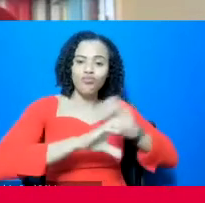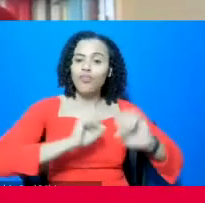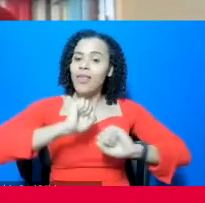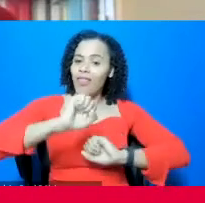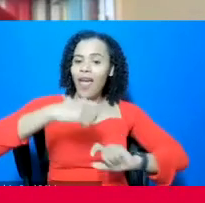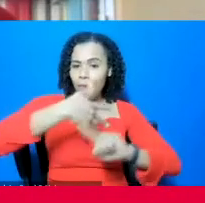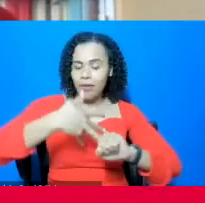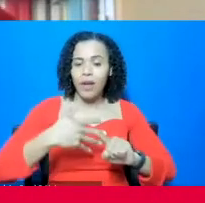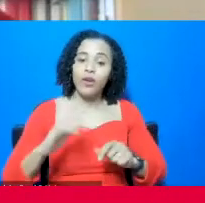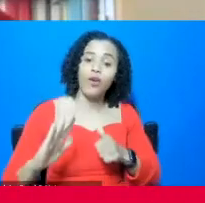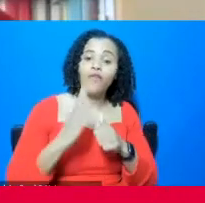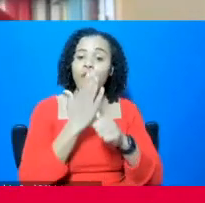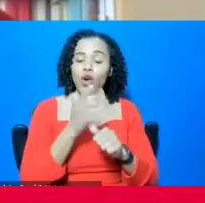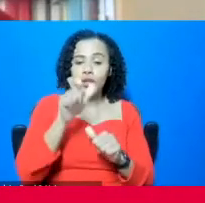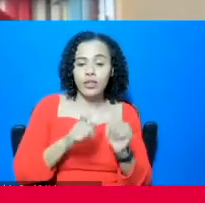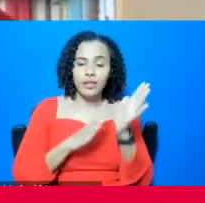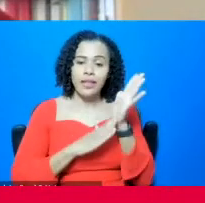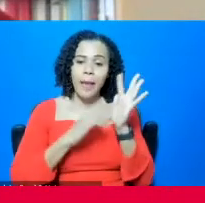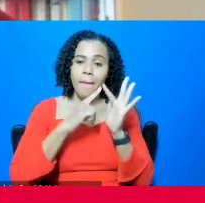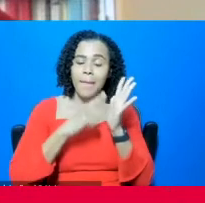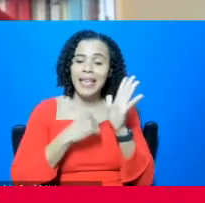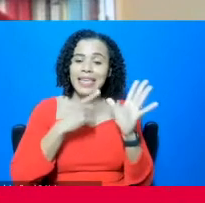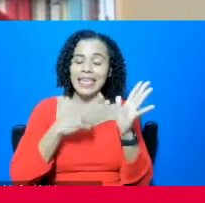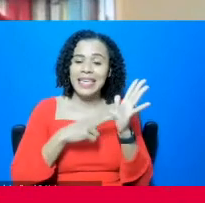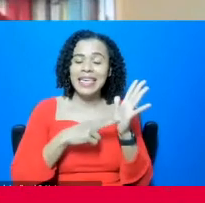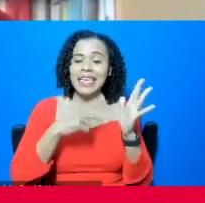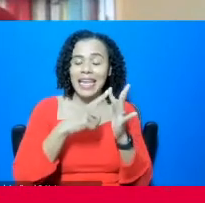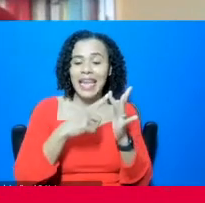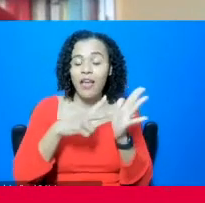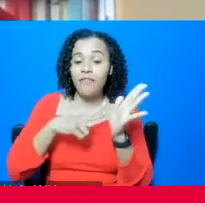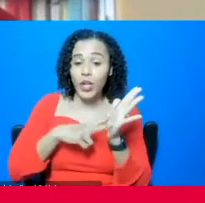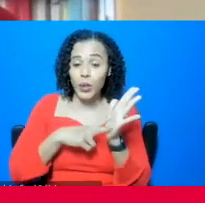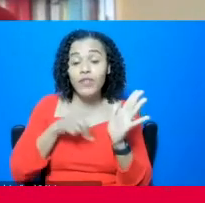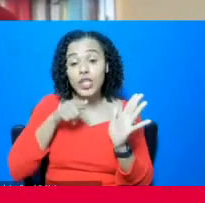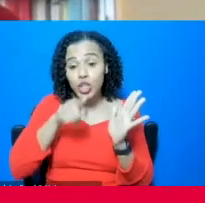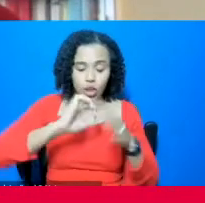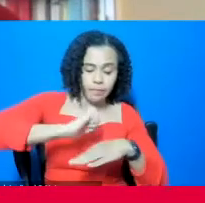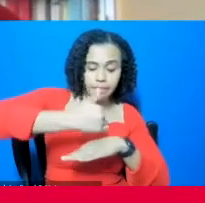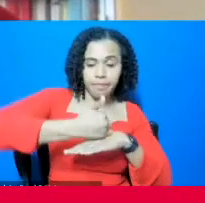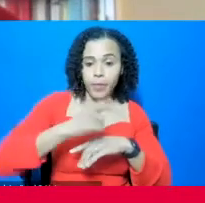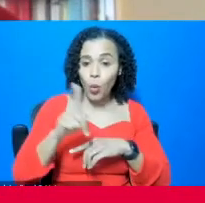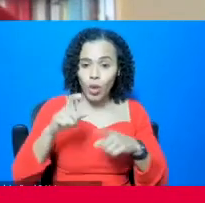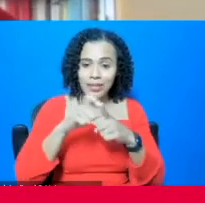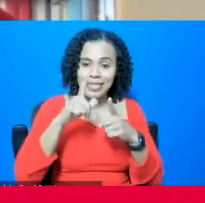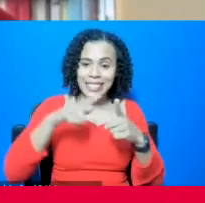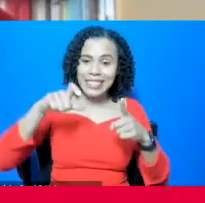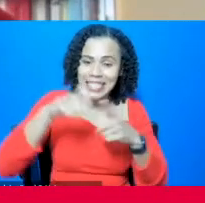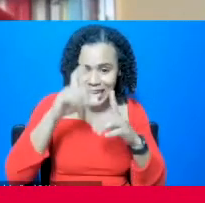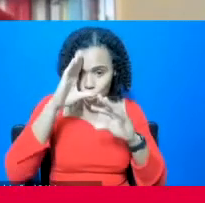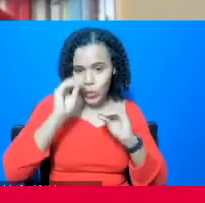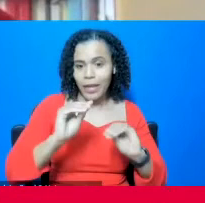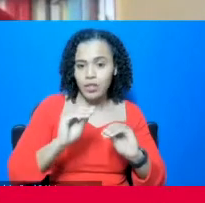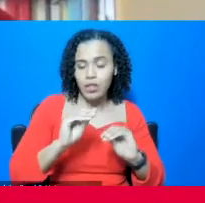Villeneuve, who is the co-founder of Dead Education. And she'll discuss her university's